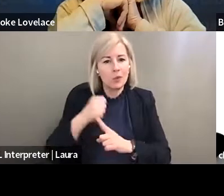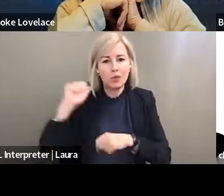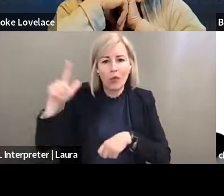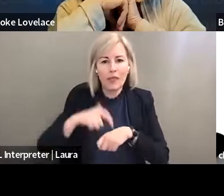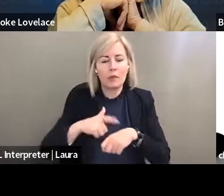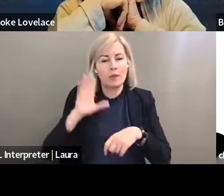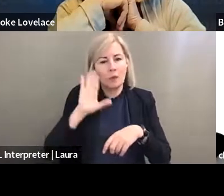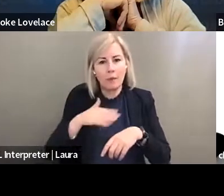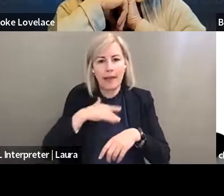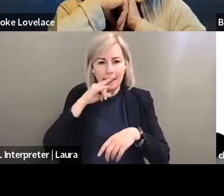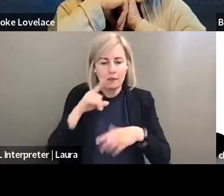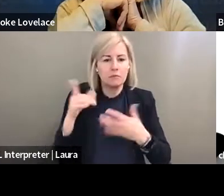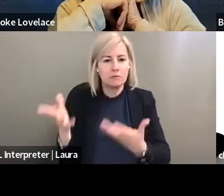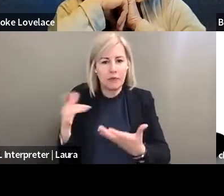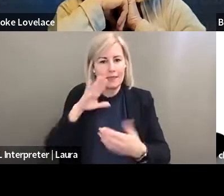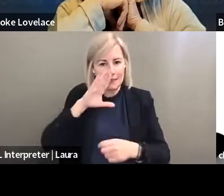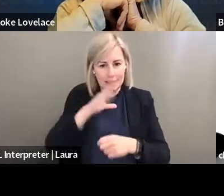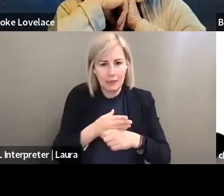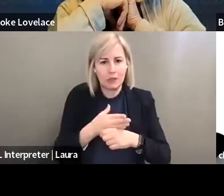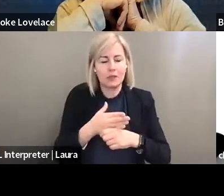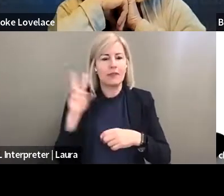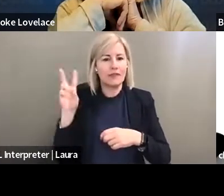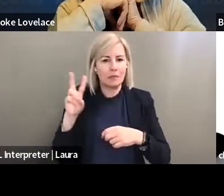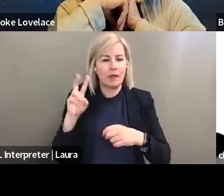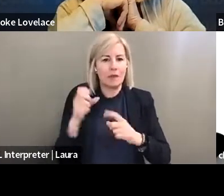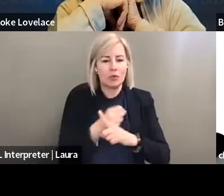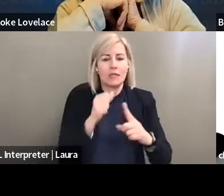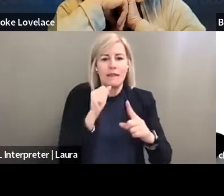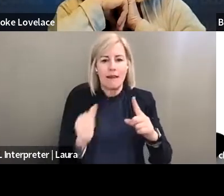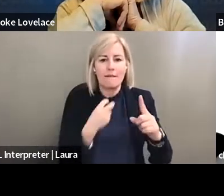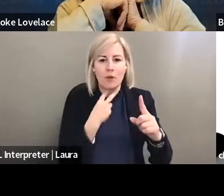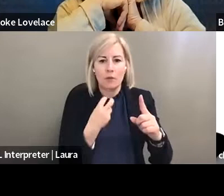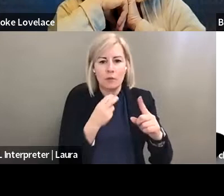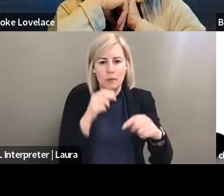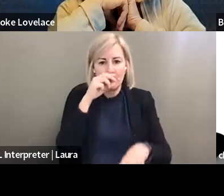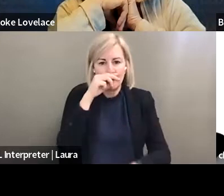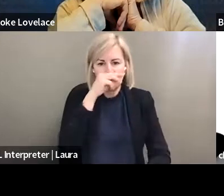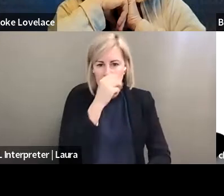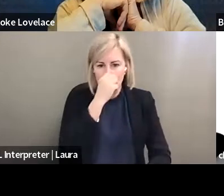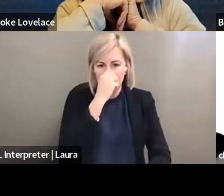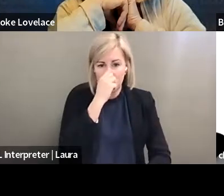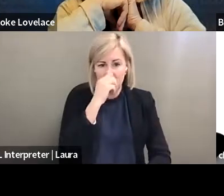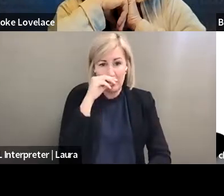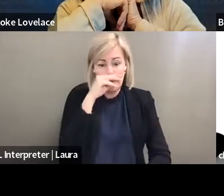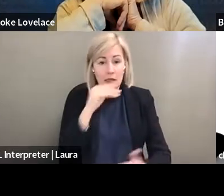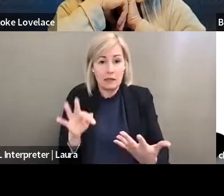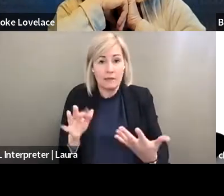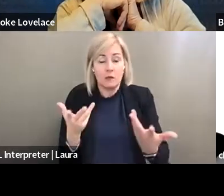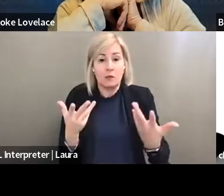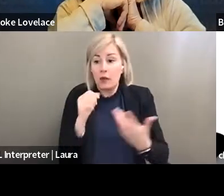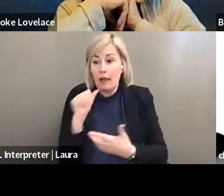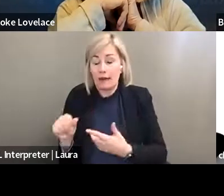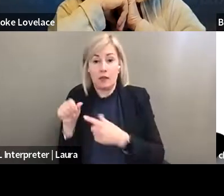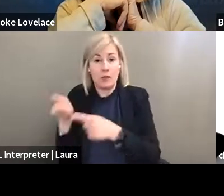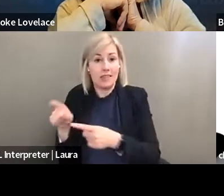know my son was a victim of abuse. He's nonverbal. So if we don't want to crack down on abusers, we need to help kids learn how